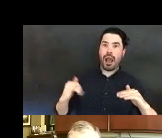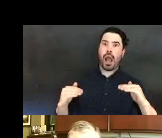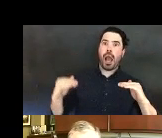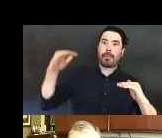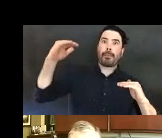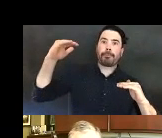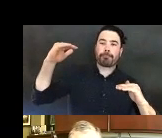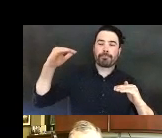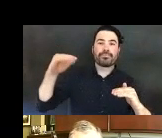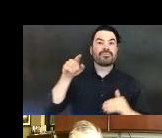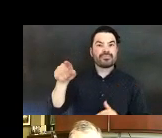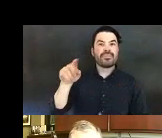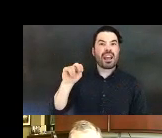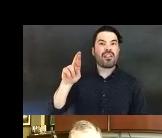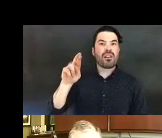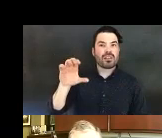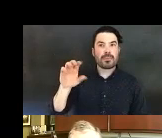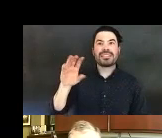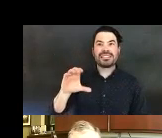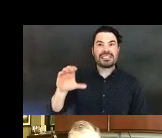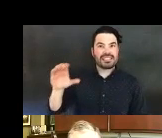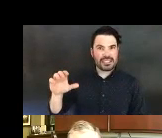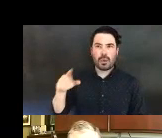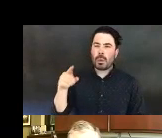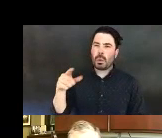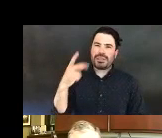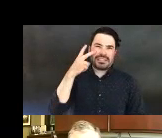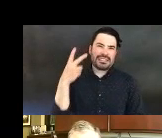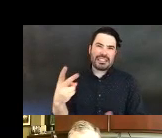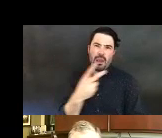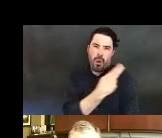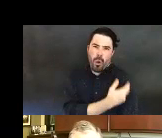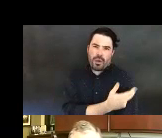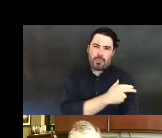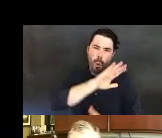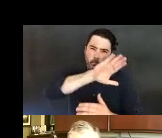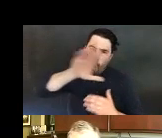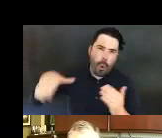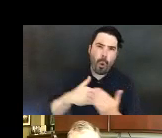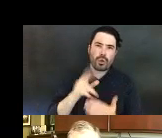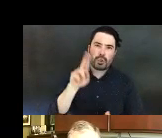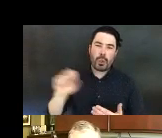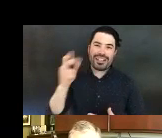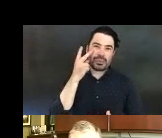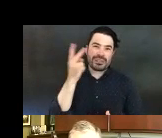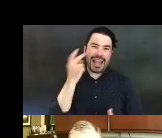the CDC shows what the hospitalization rate has looked like in the United States for COVID